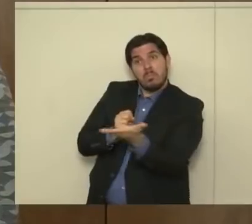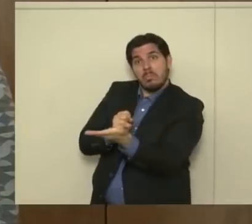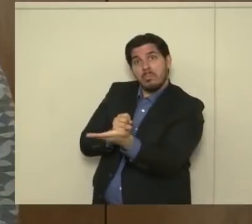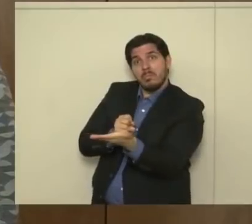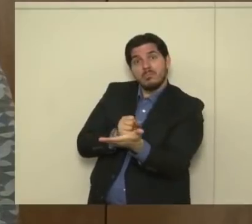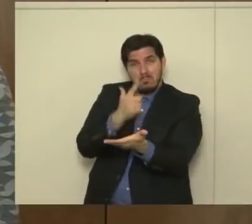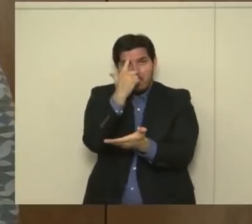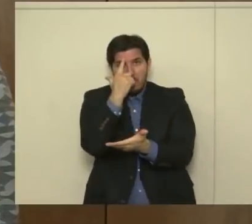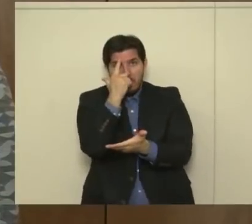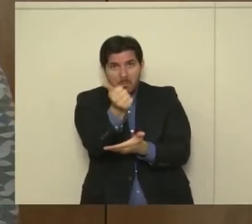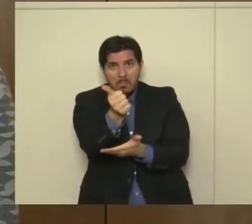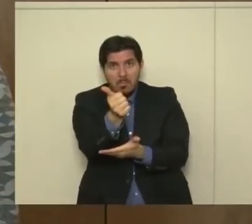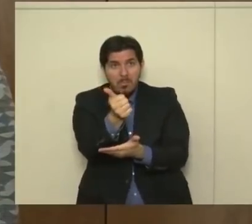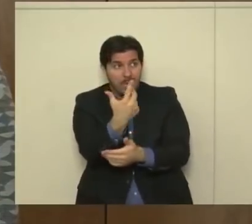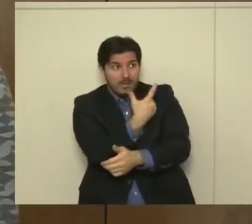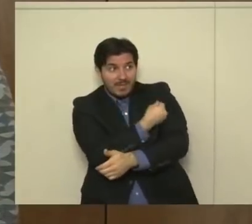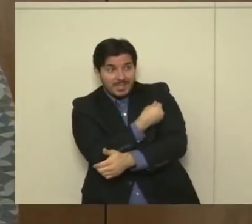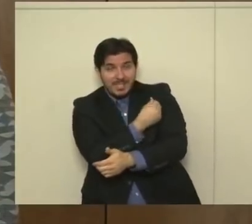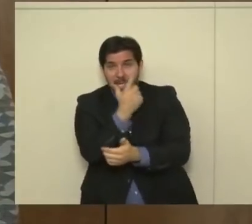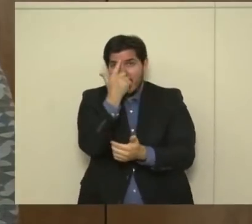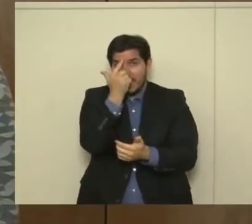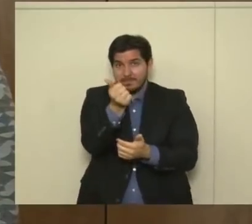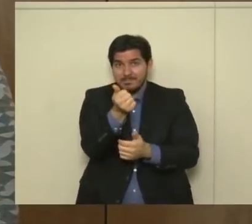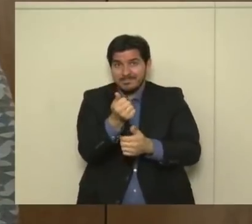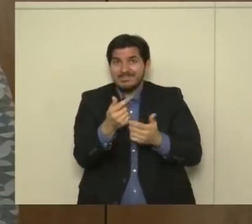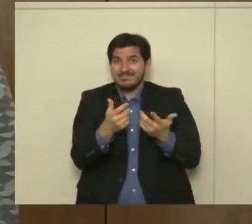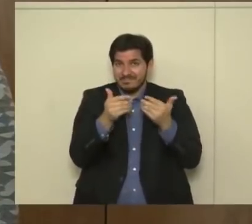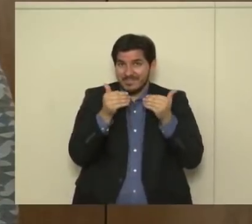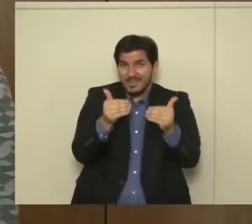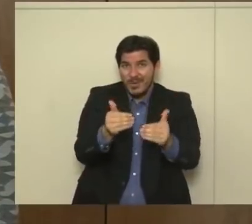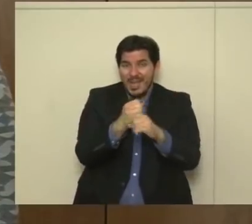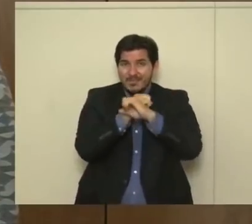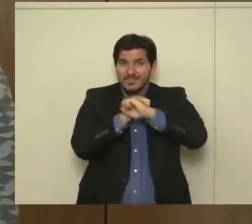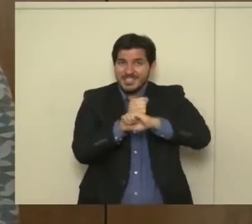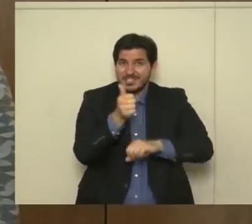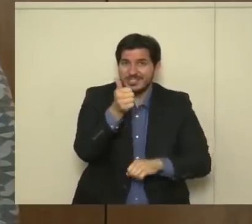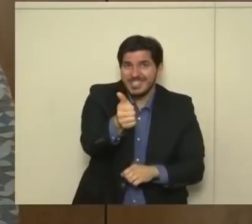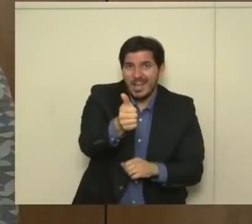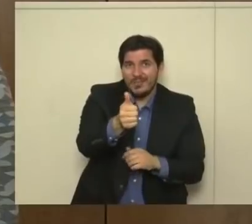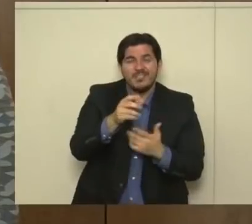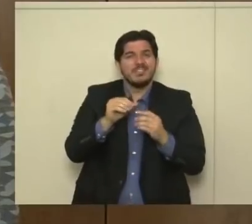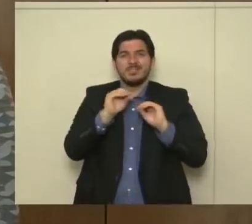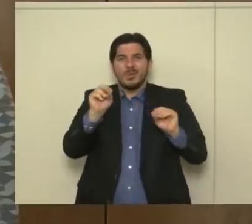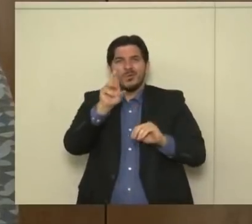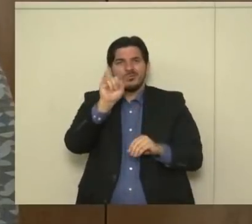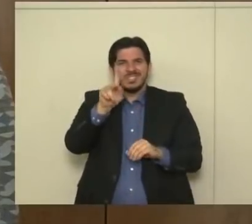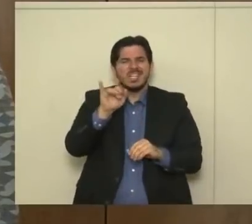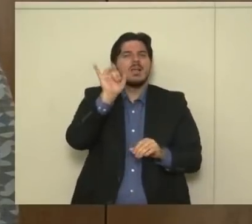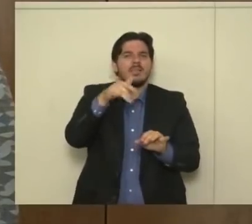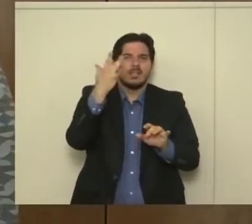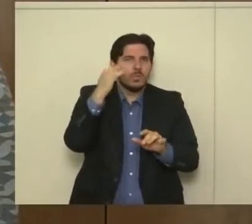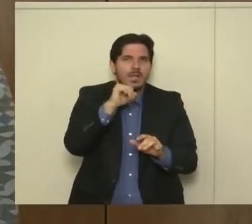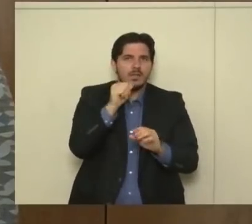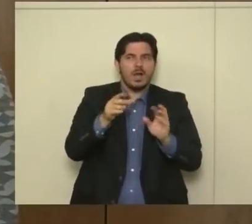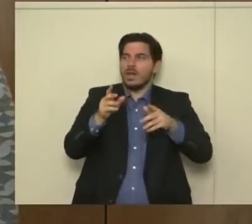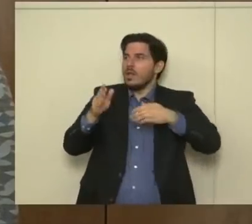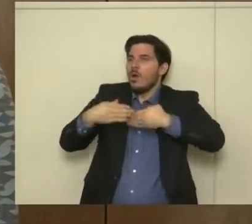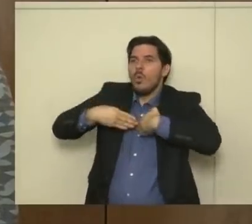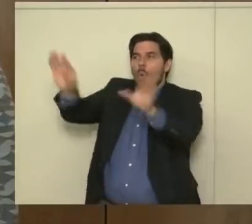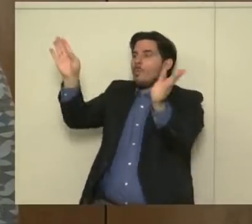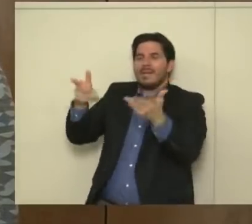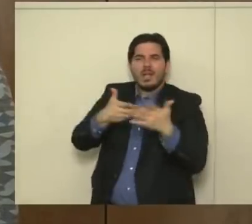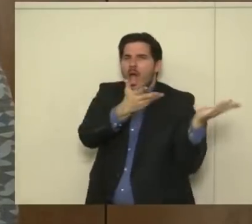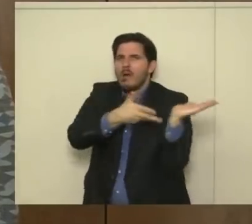be vaccinated against those risks. All right, so that's why we don't do it in reverse, even though we know that